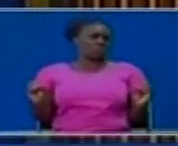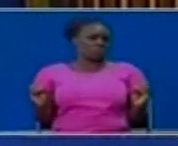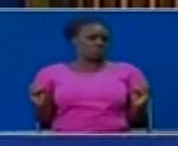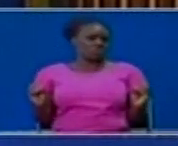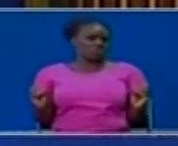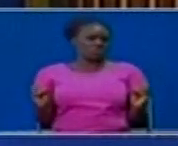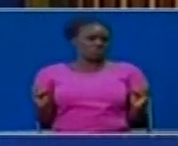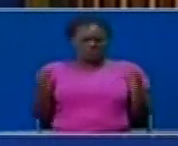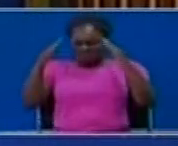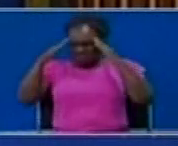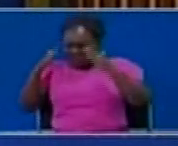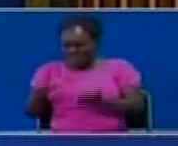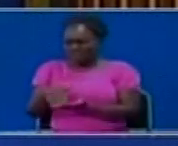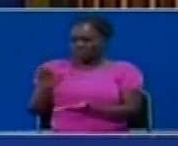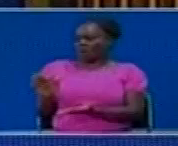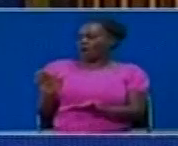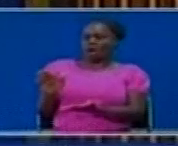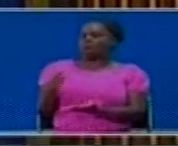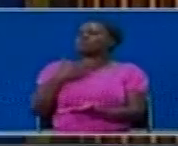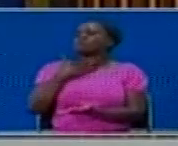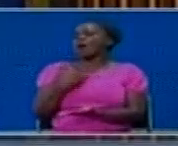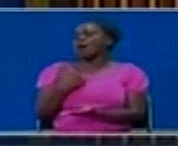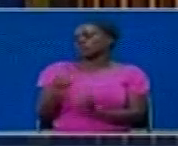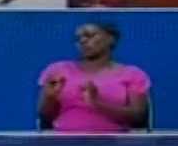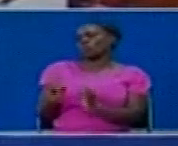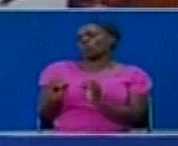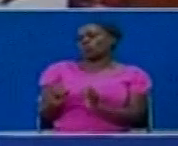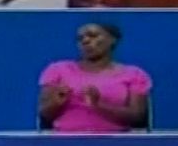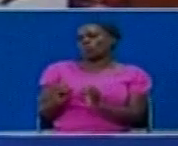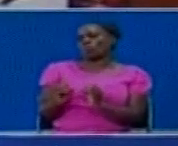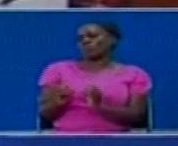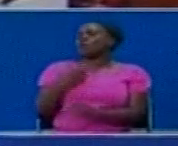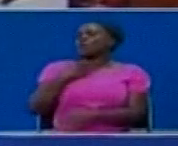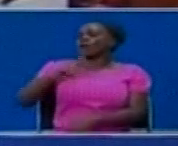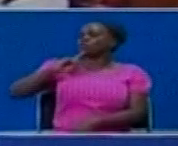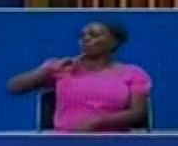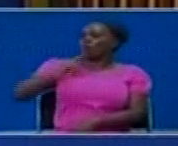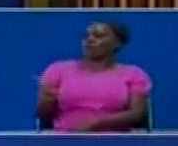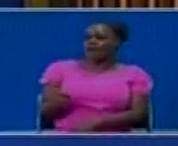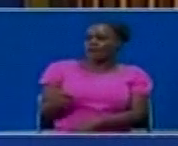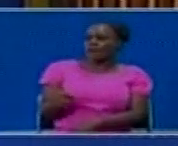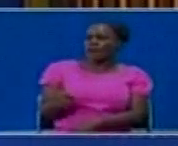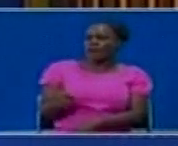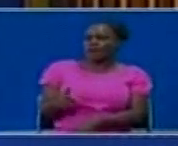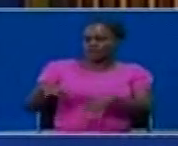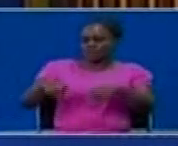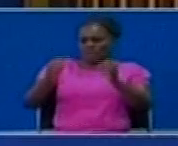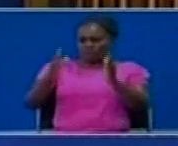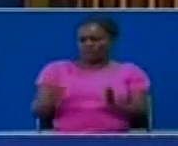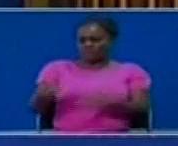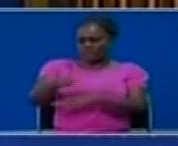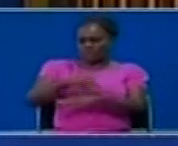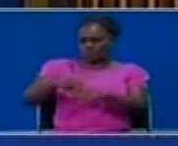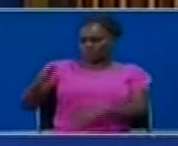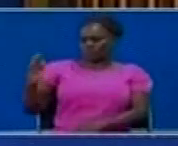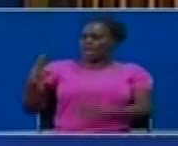and attention is the last thing that we need in this country. And I want to direct the Chair of National Security